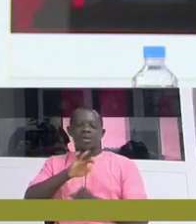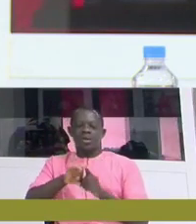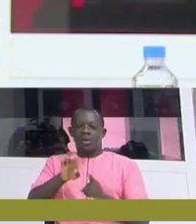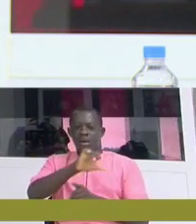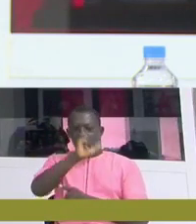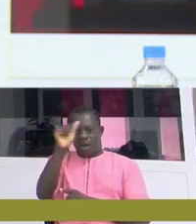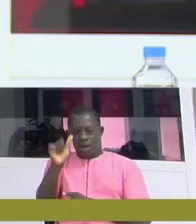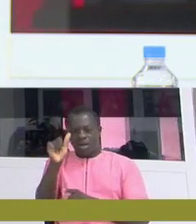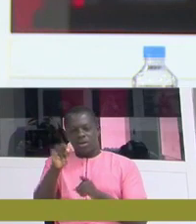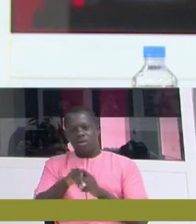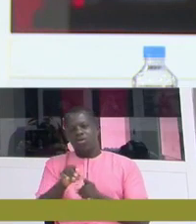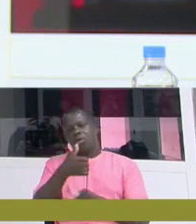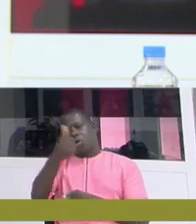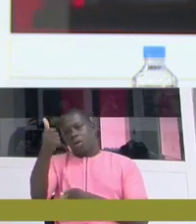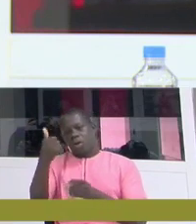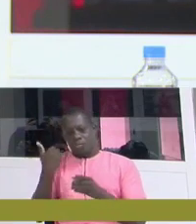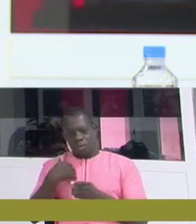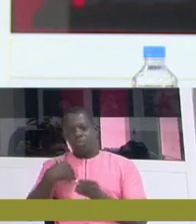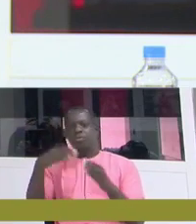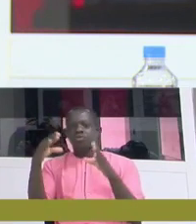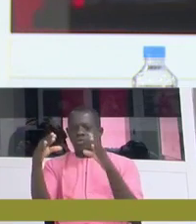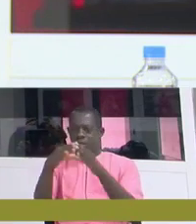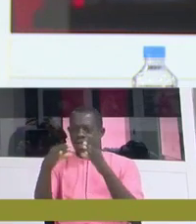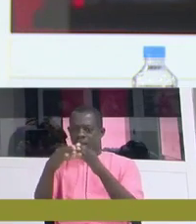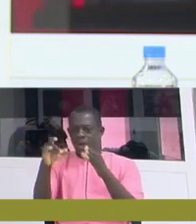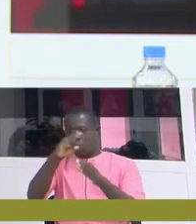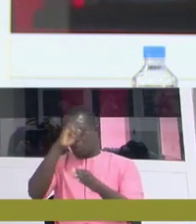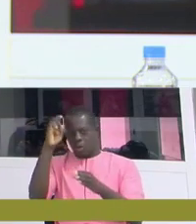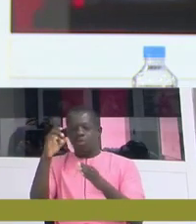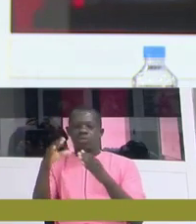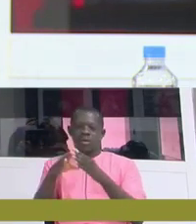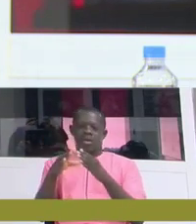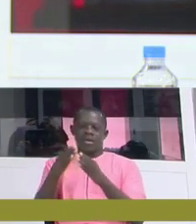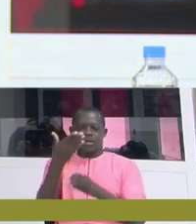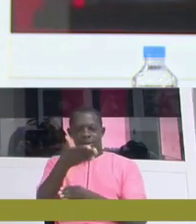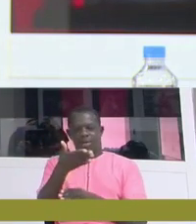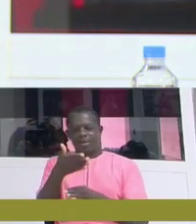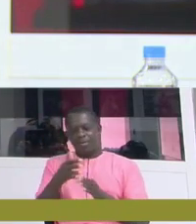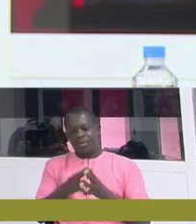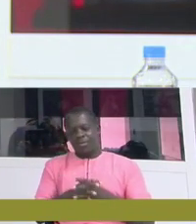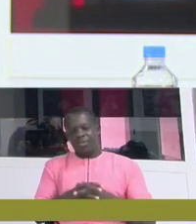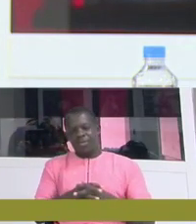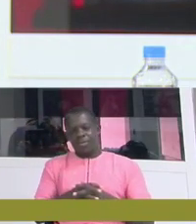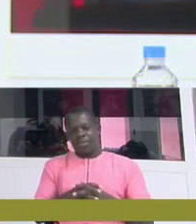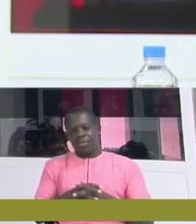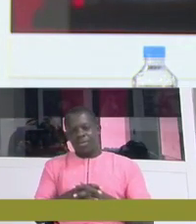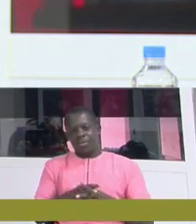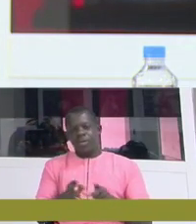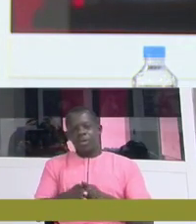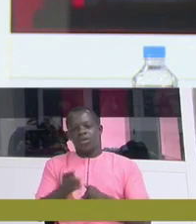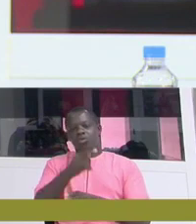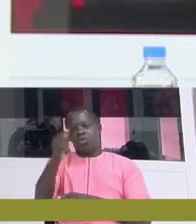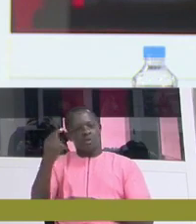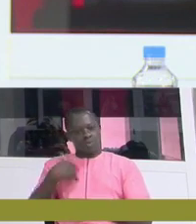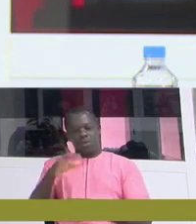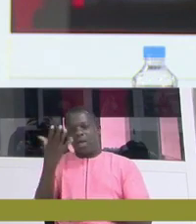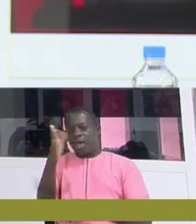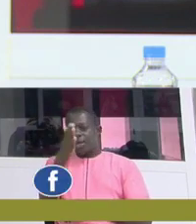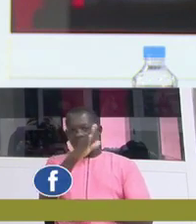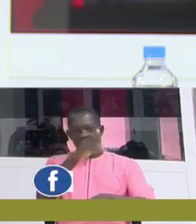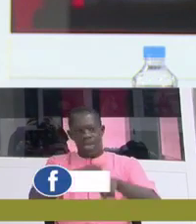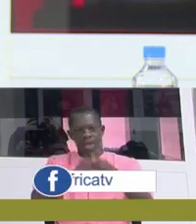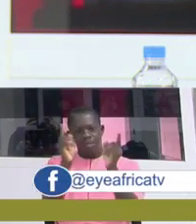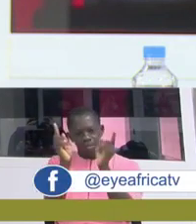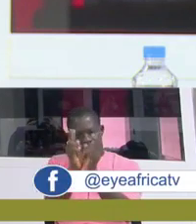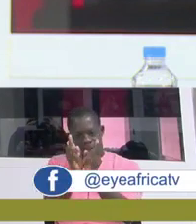Nung tolenga mo dolta anyim dokuo kono. And we have hired people in the course of this work. And some of those, each